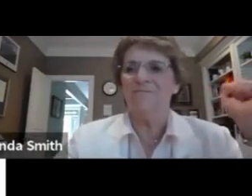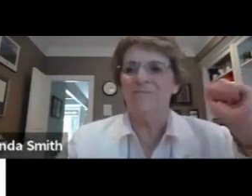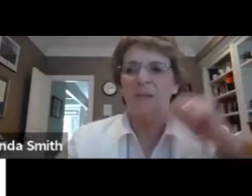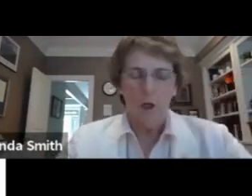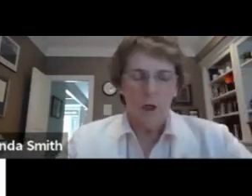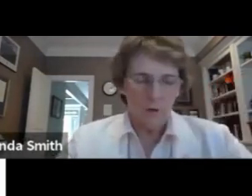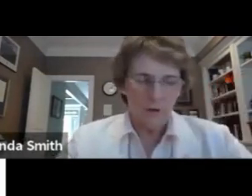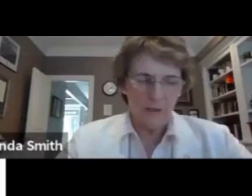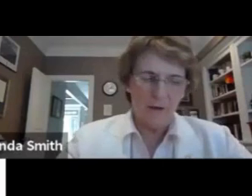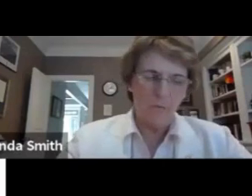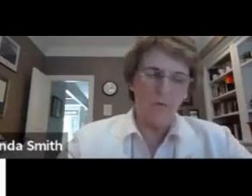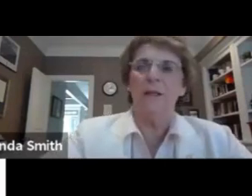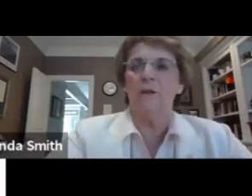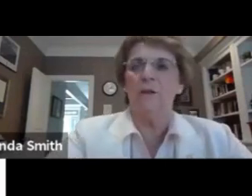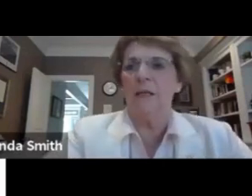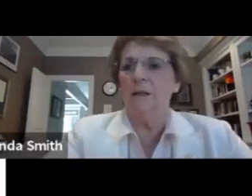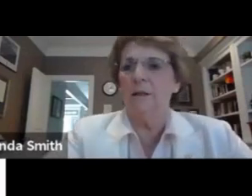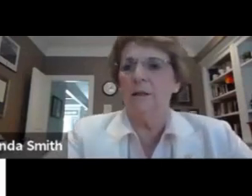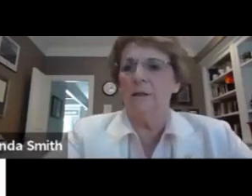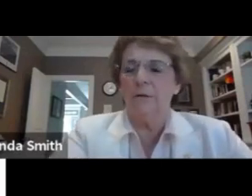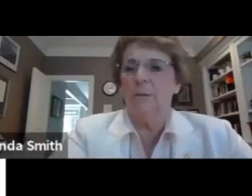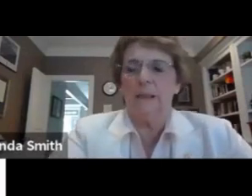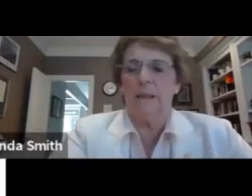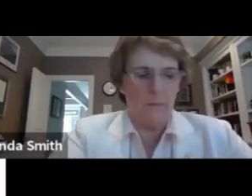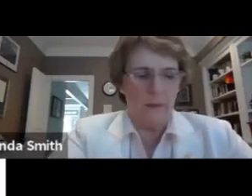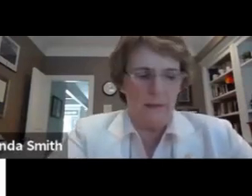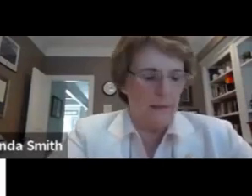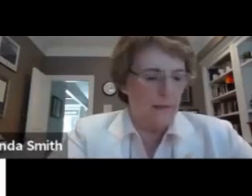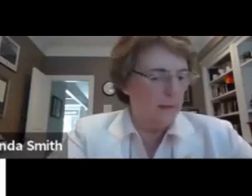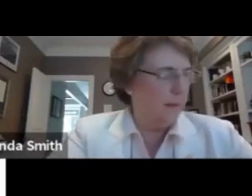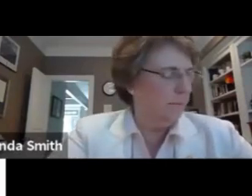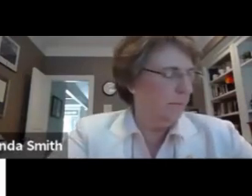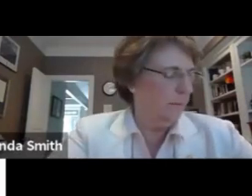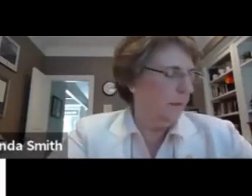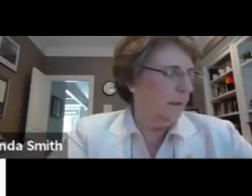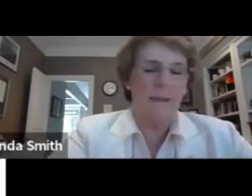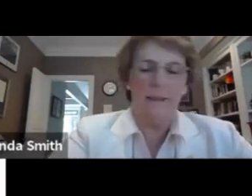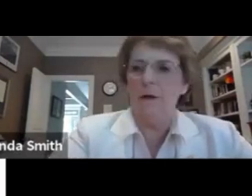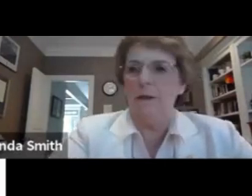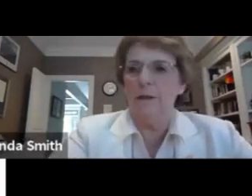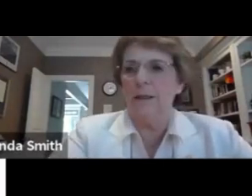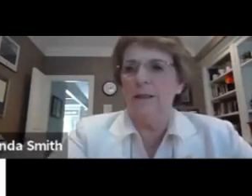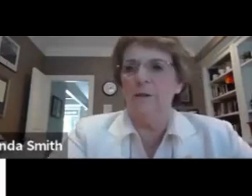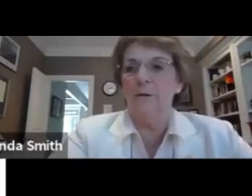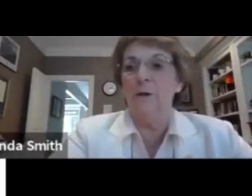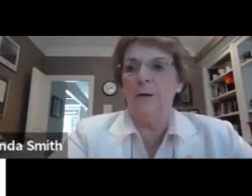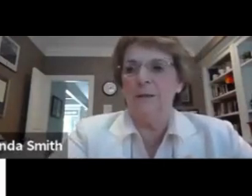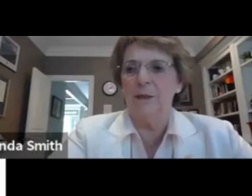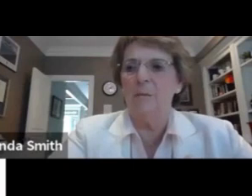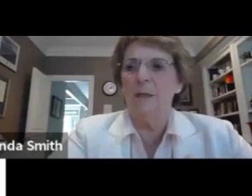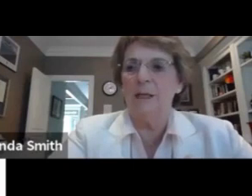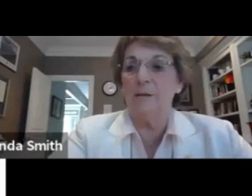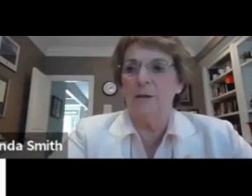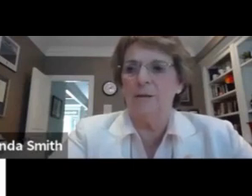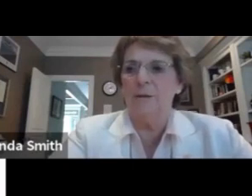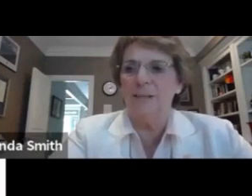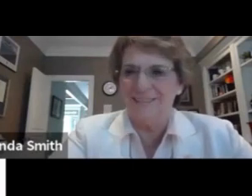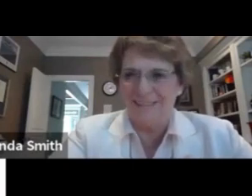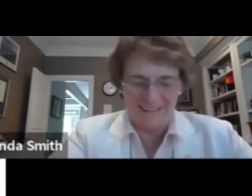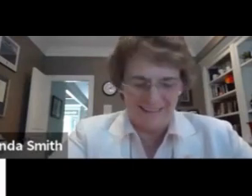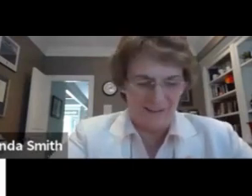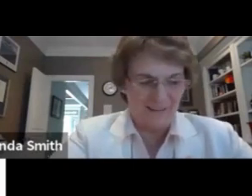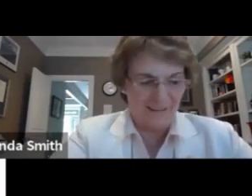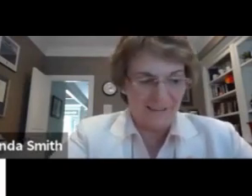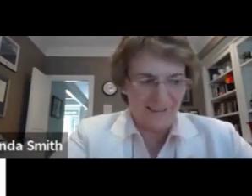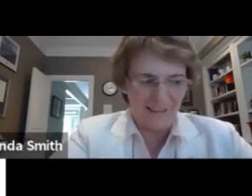Okay. Okay, well, thank you, Chantel, and sorry for the mix-up on the technology. As you know, it's not my strong suit.